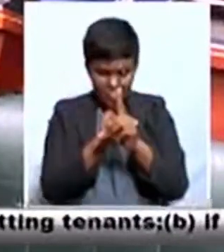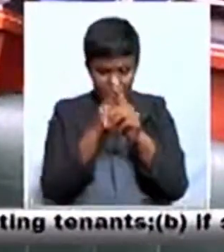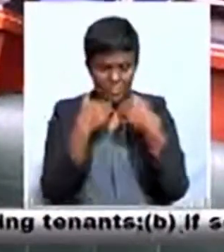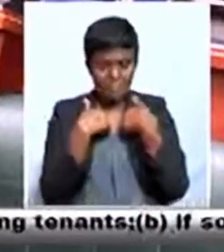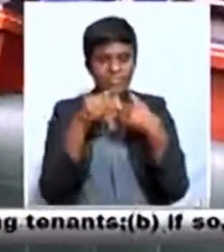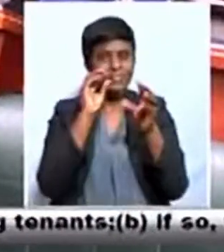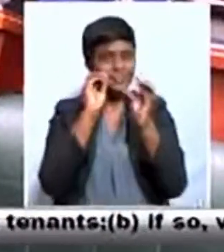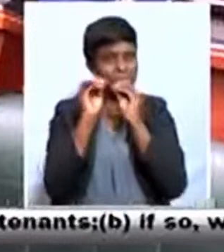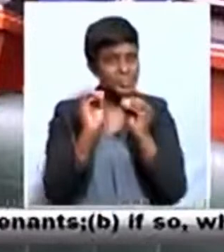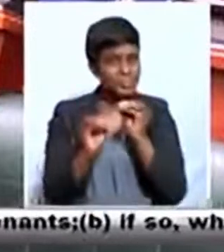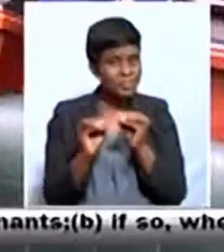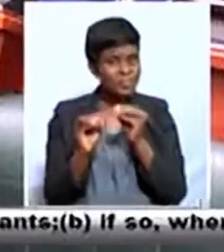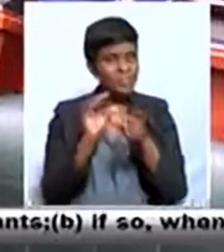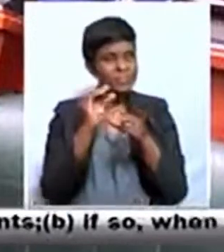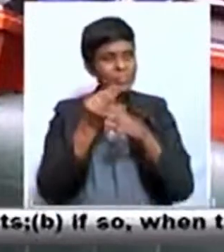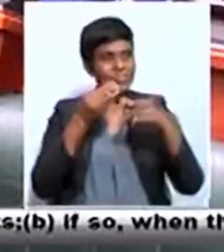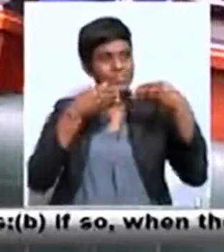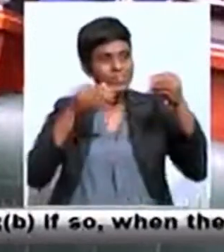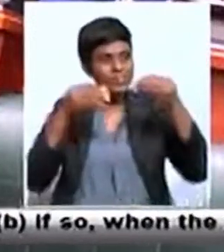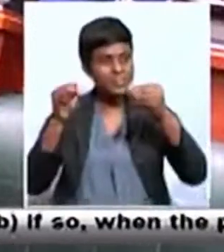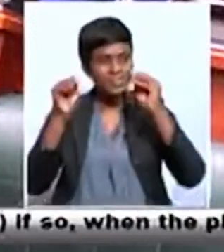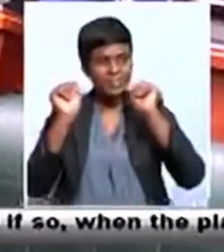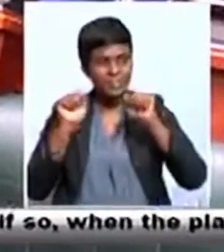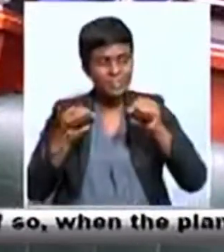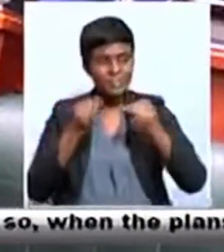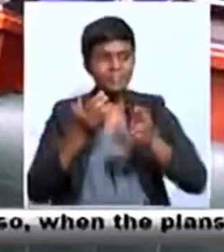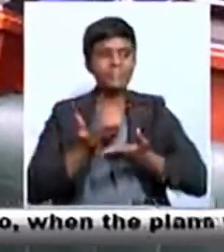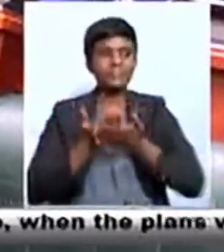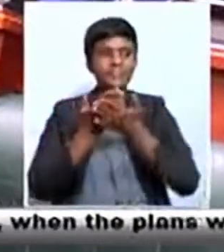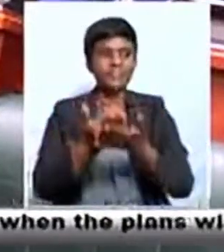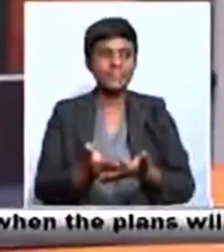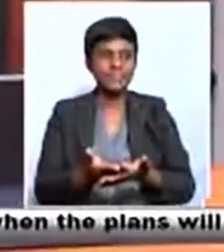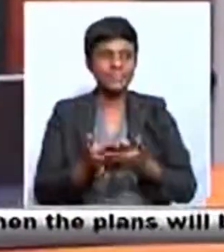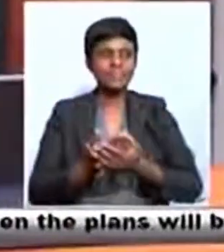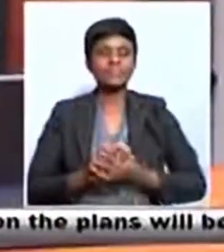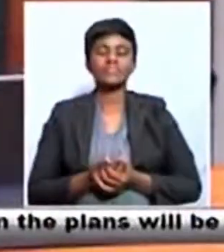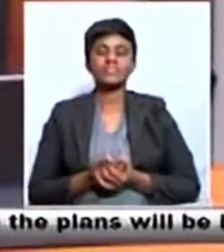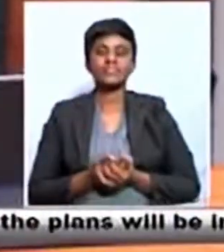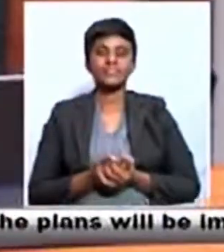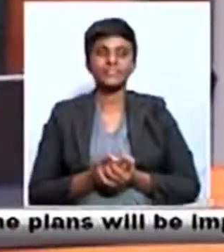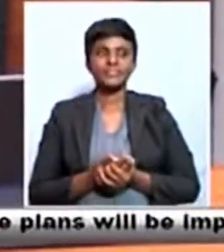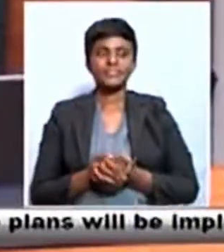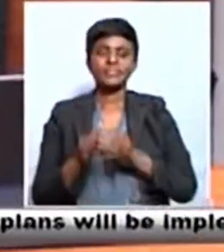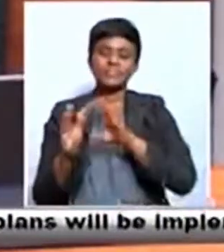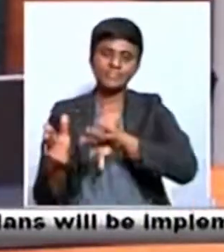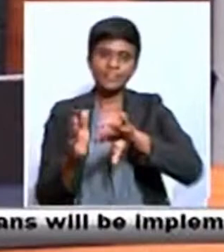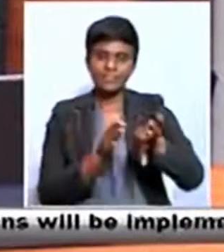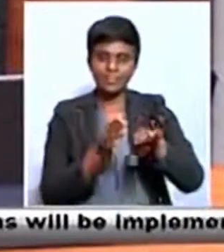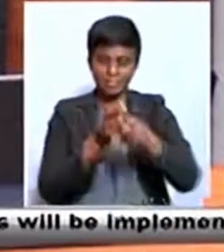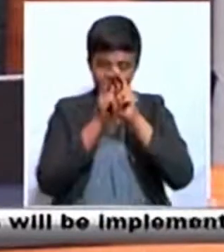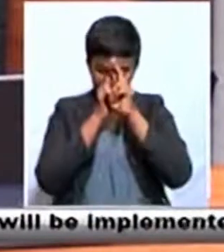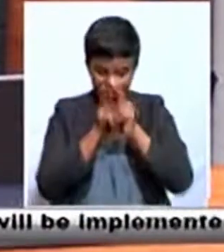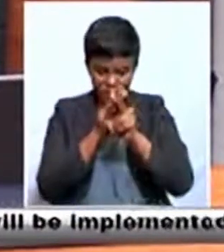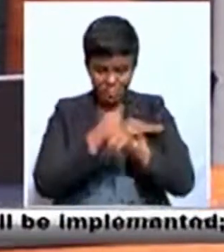renovate them or sell them to the sitting tenants. Submit. The Honorable Member for